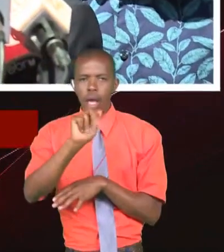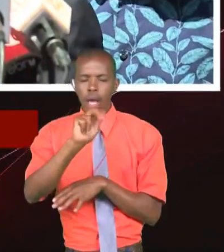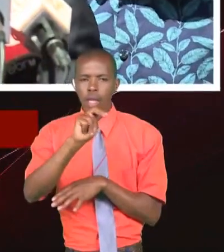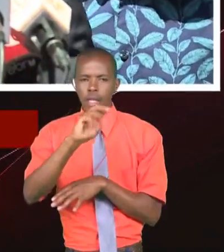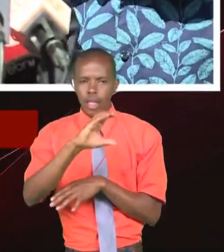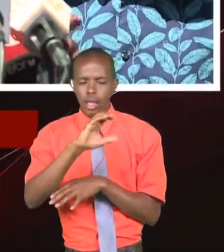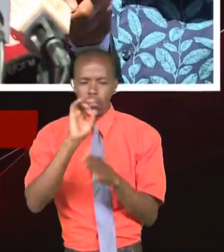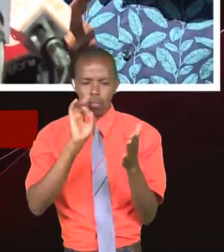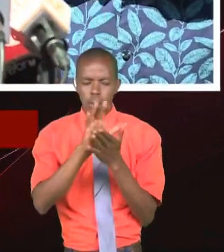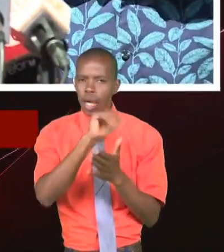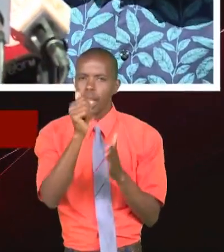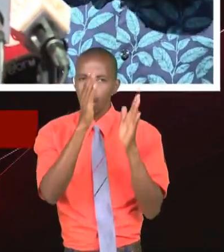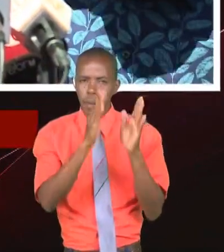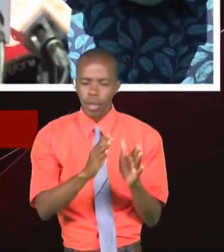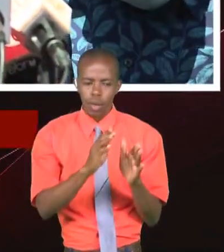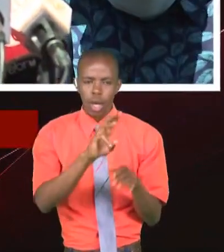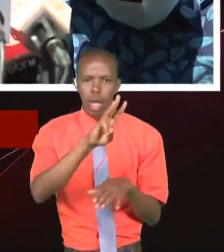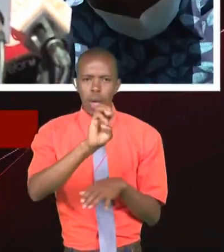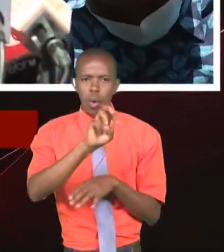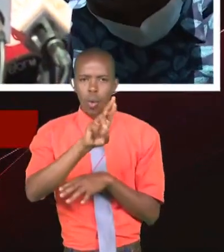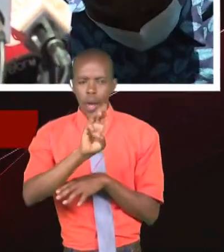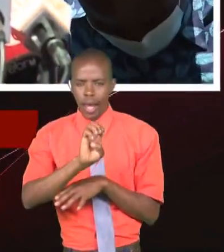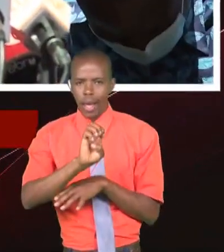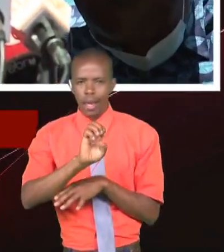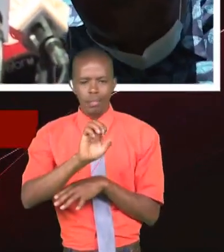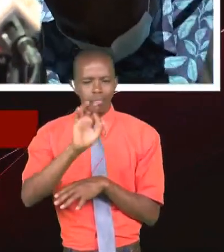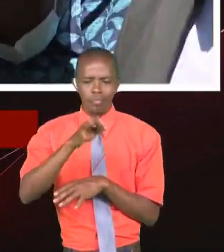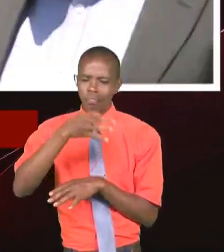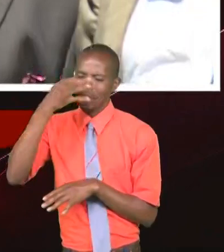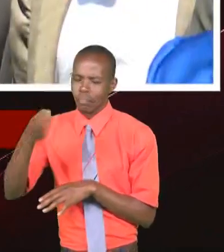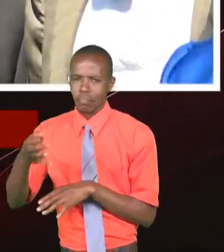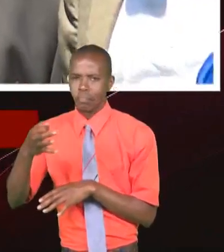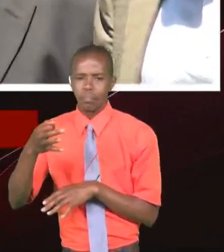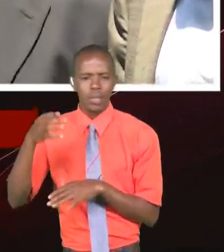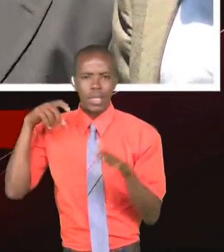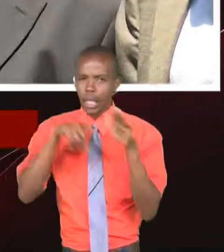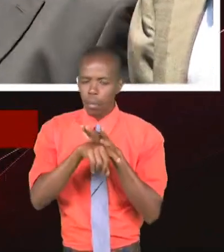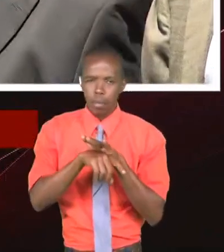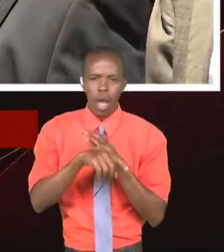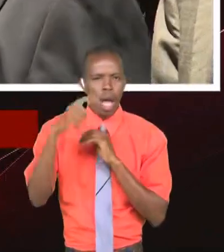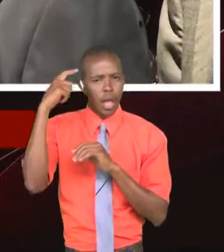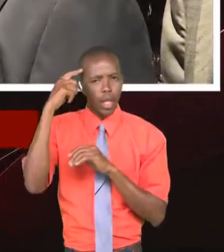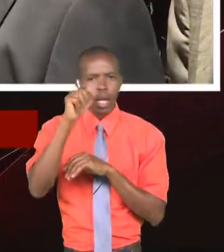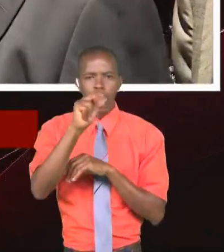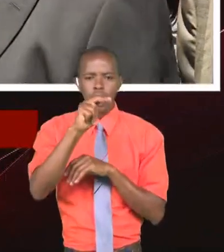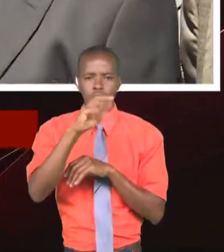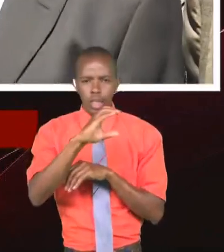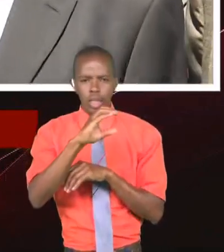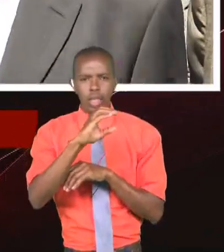Nabulindo, and David Were failed miserably. And so it is perceived that ANC was fighting